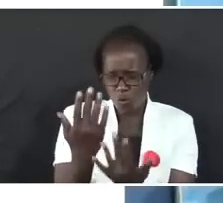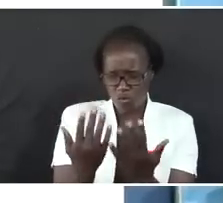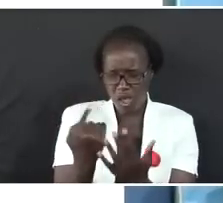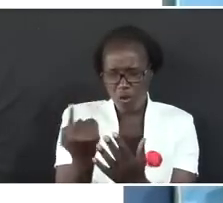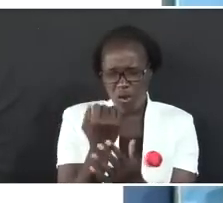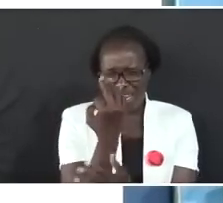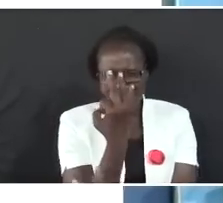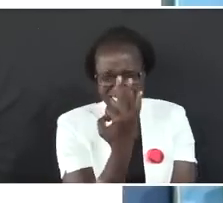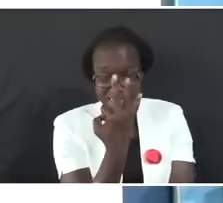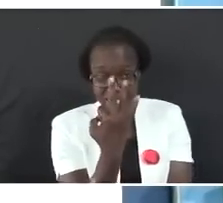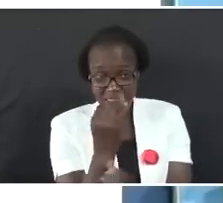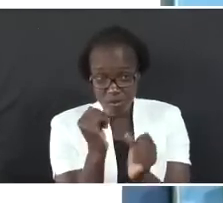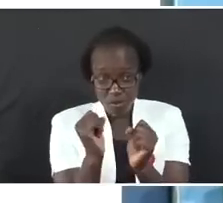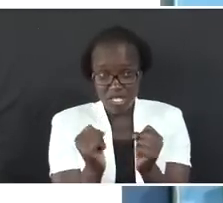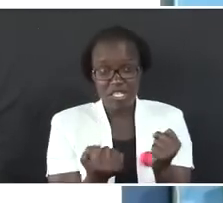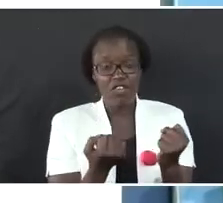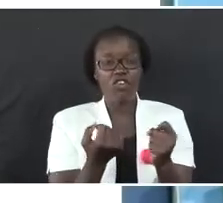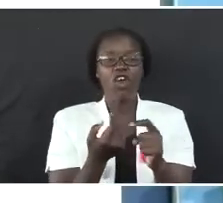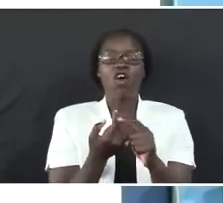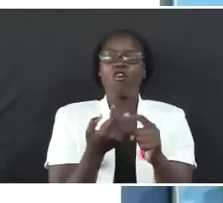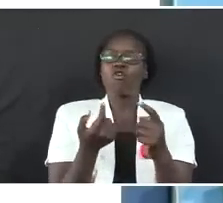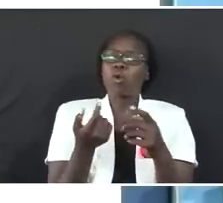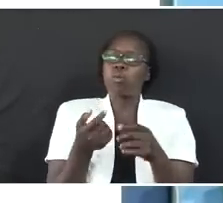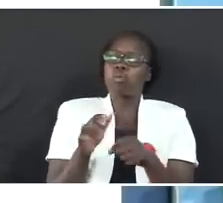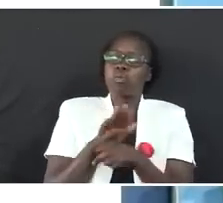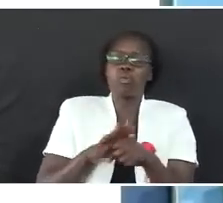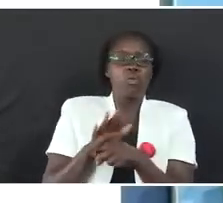saved out of mercy.